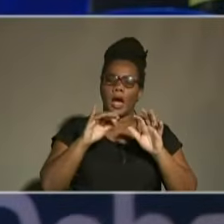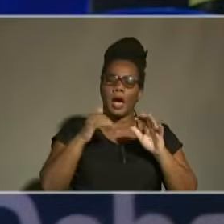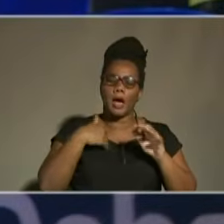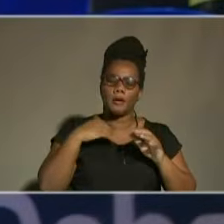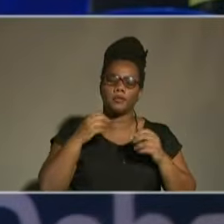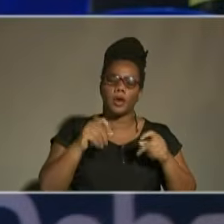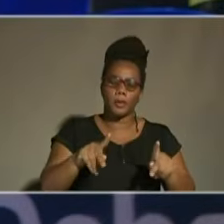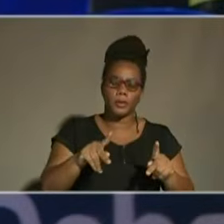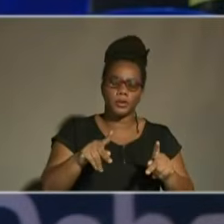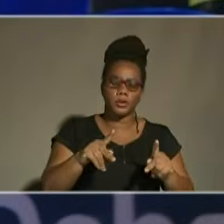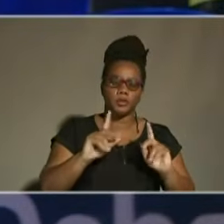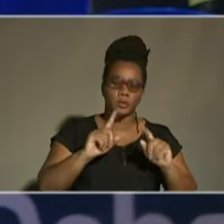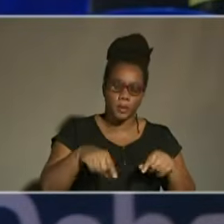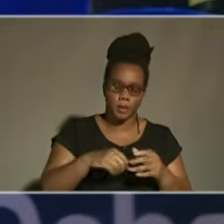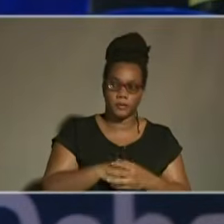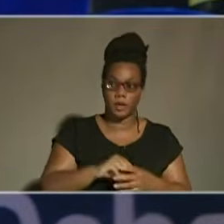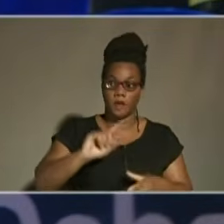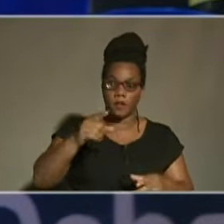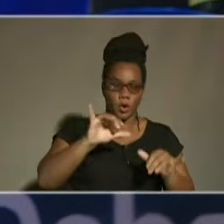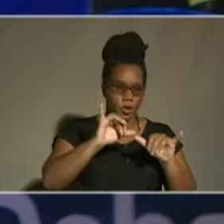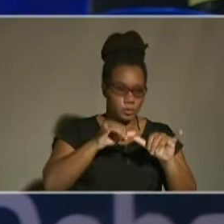income. And